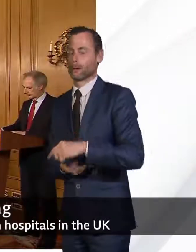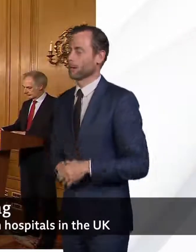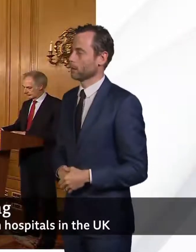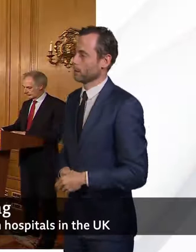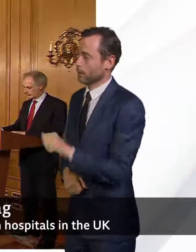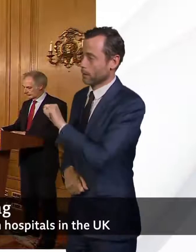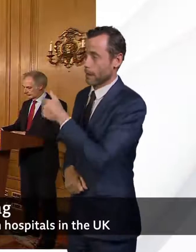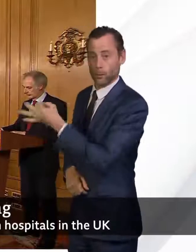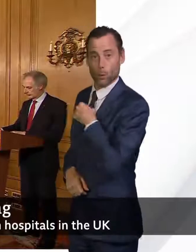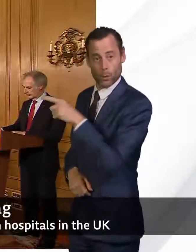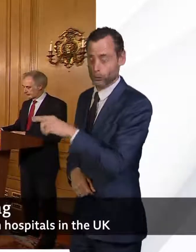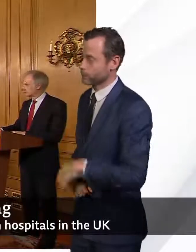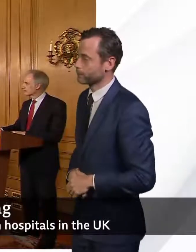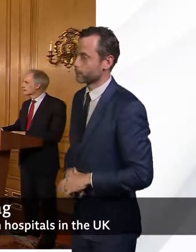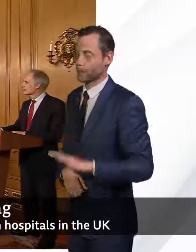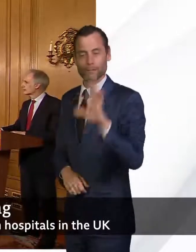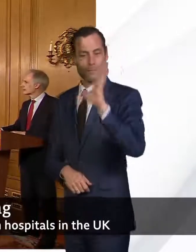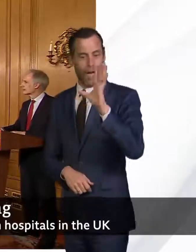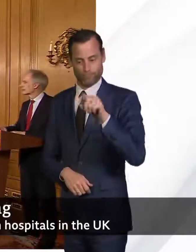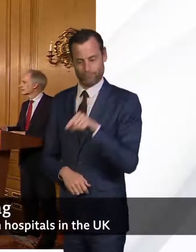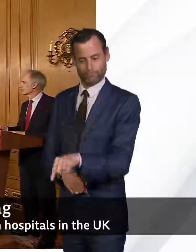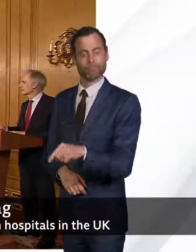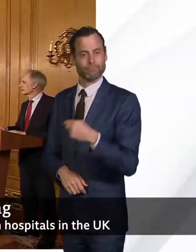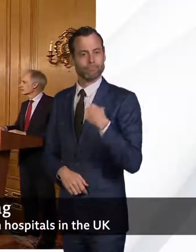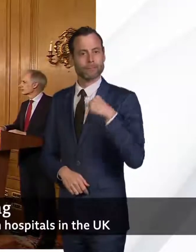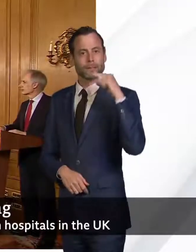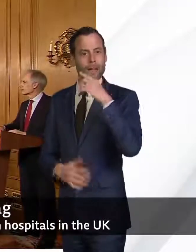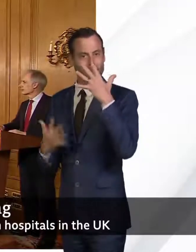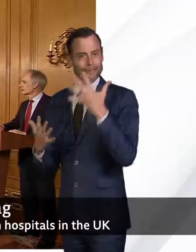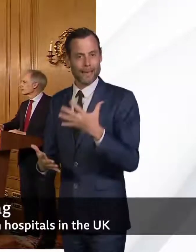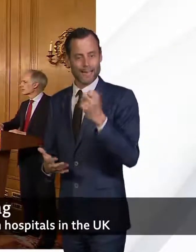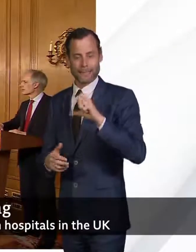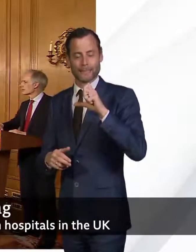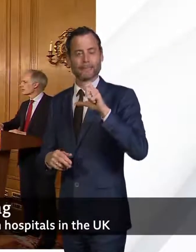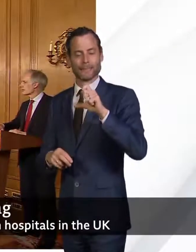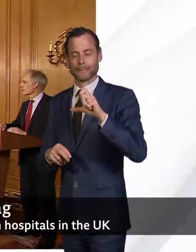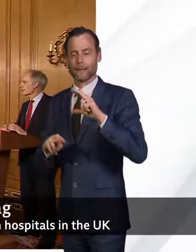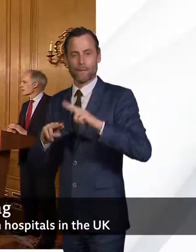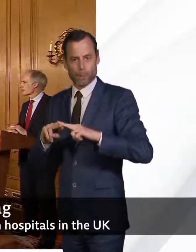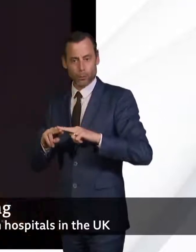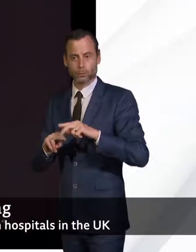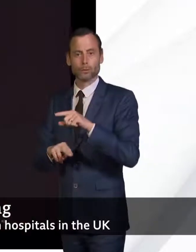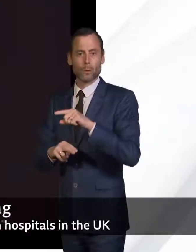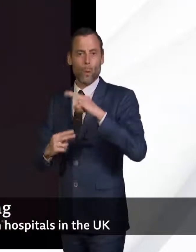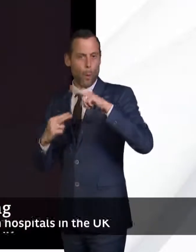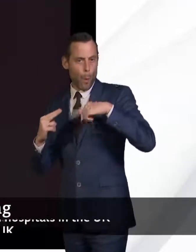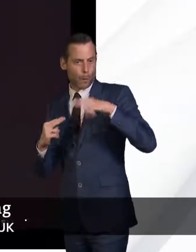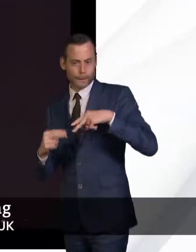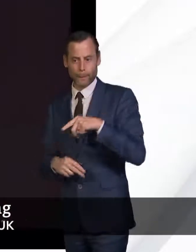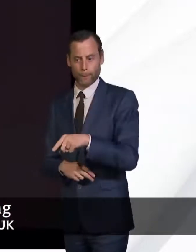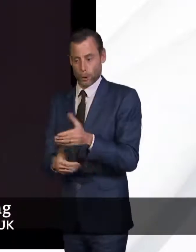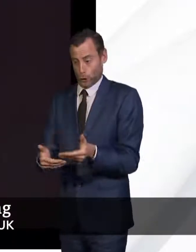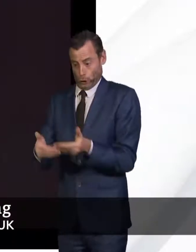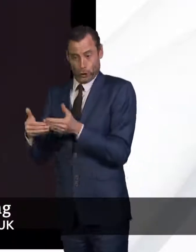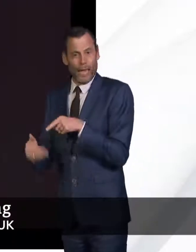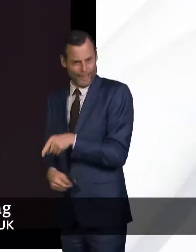Hi, my question is regarding my 10-year-old son who has cystic fibrosis and autism. Apart from shielding, is there any other option for him